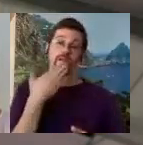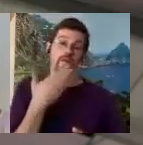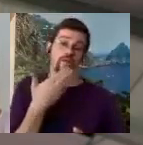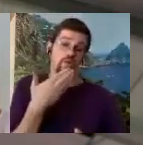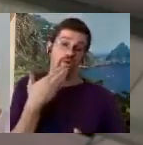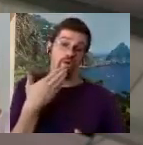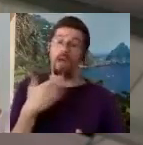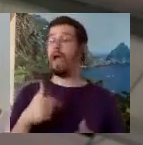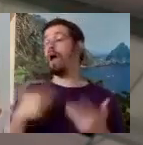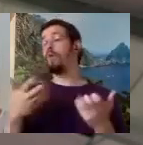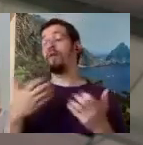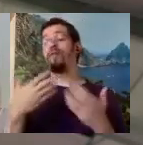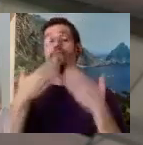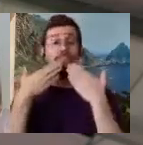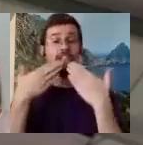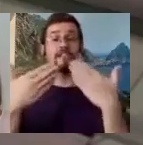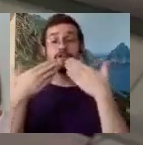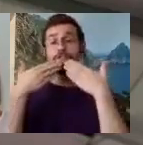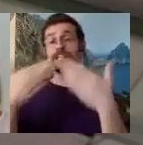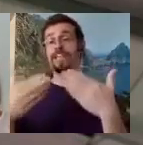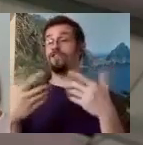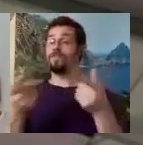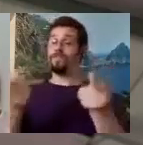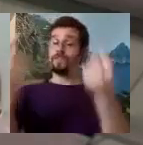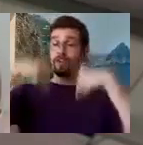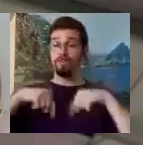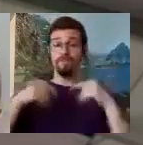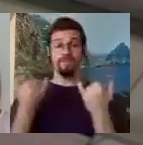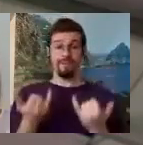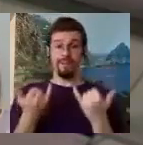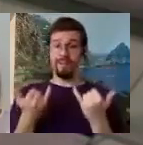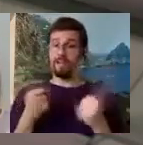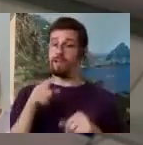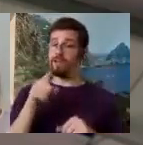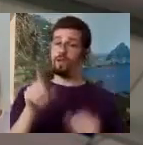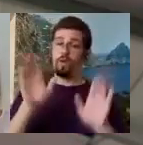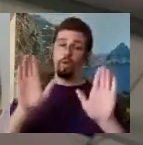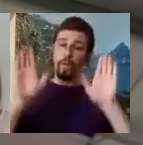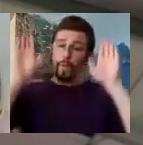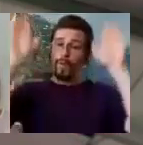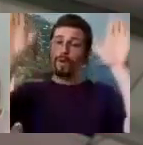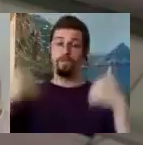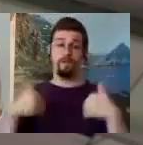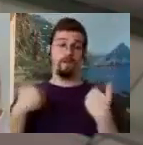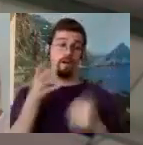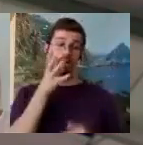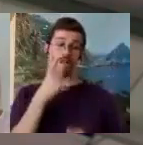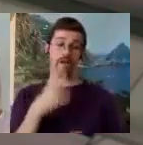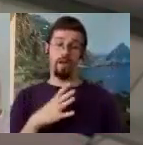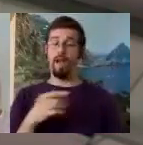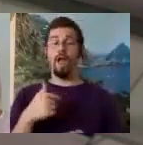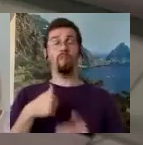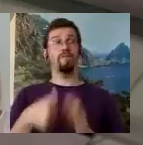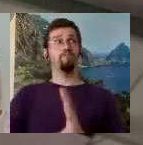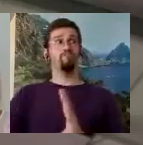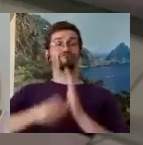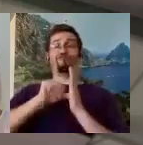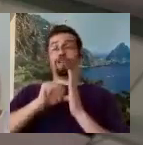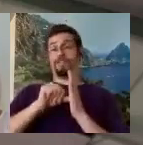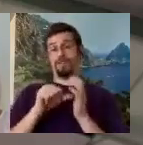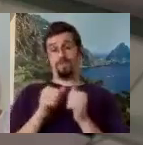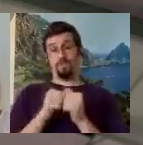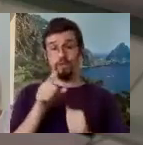it would be hard to download and be costly. Things like that. We have to work out how to get it so that it's still inexpensive.